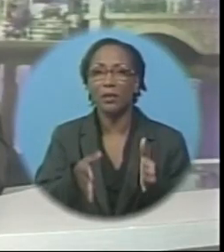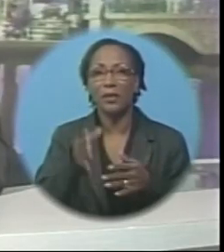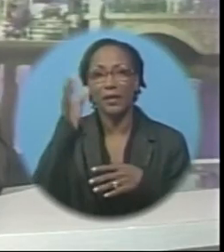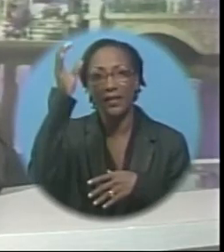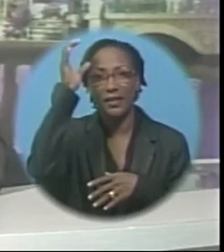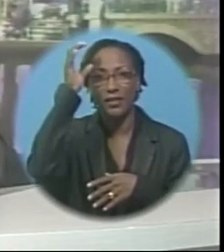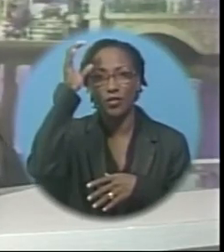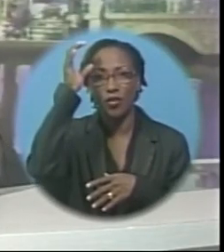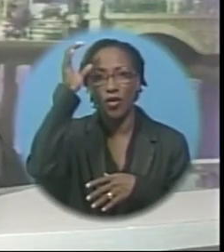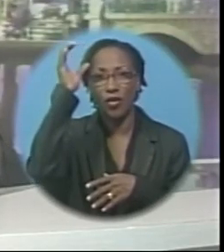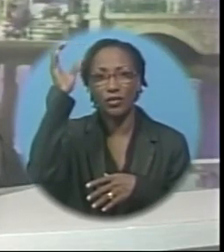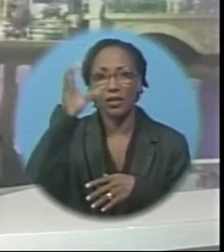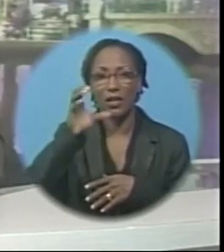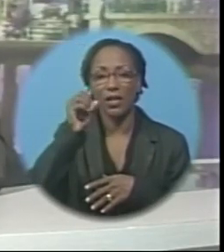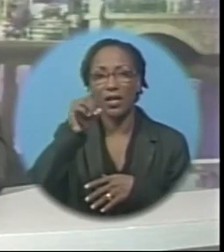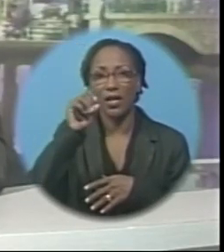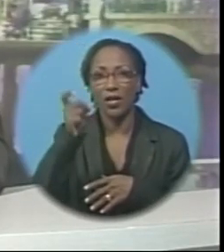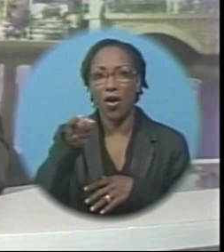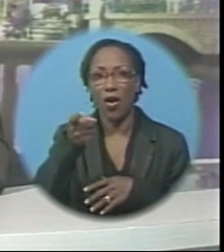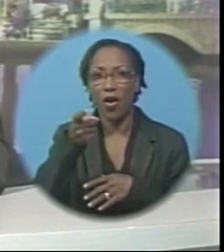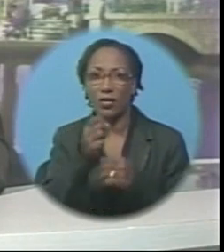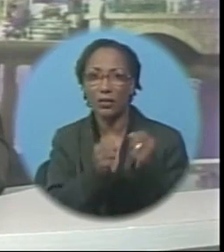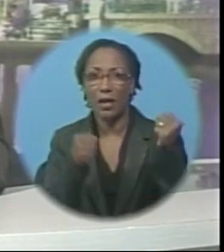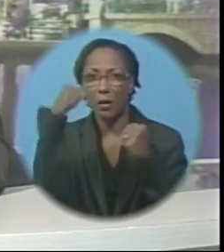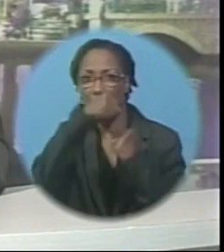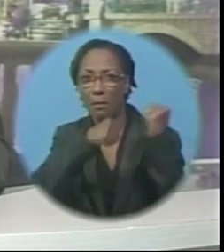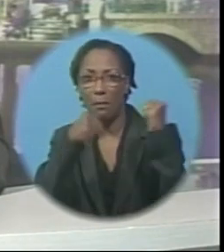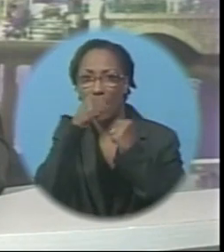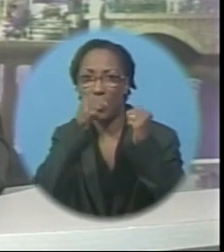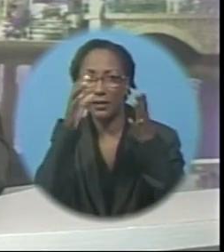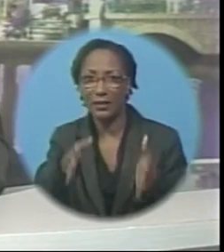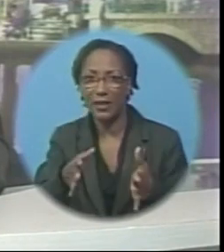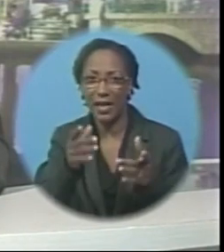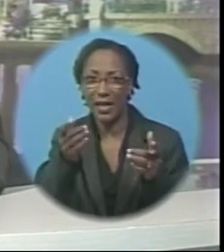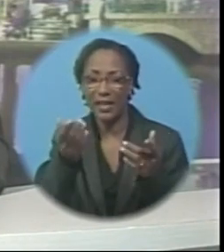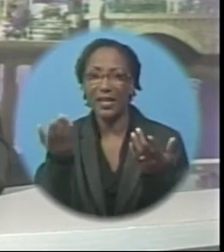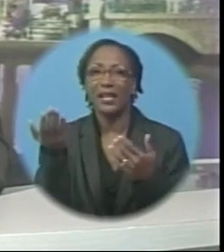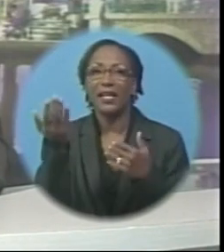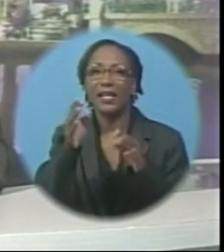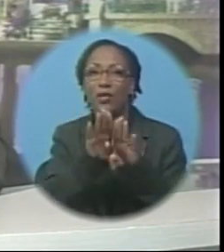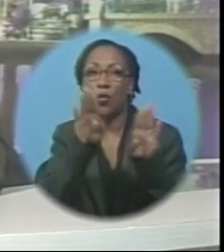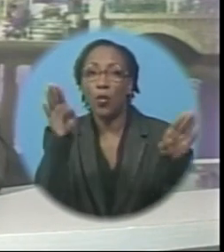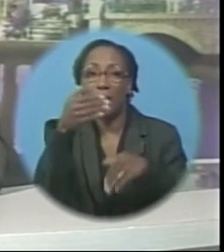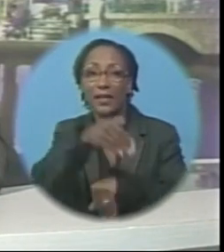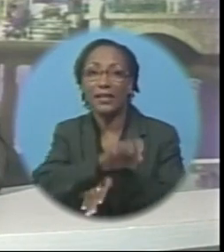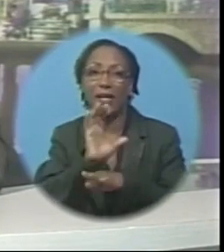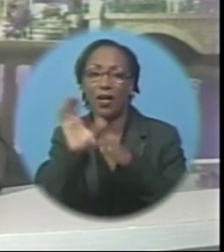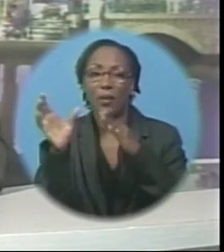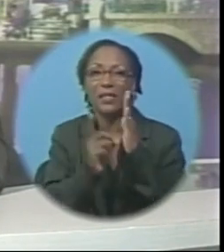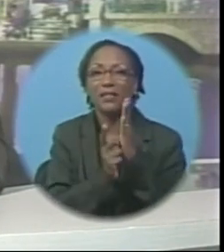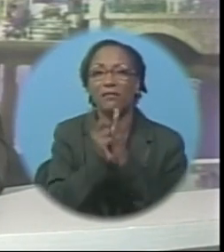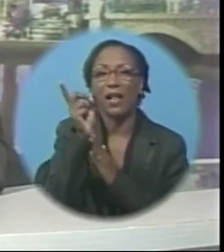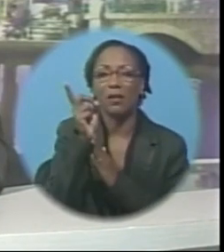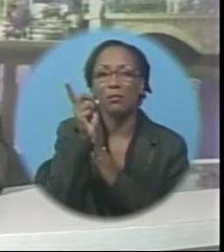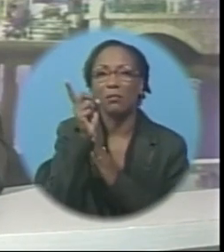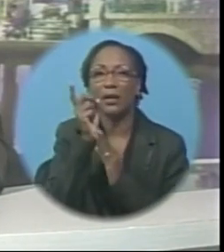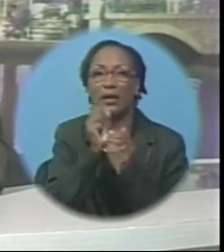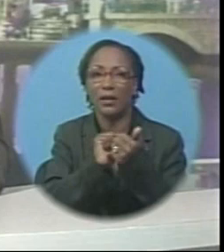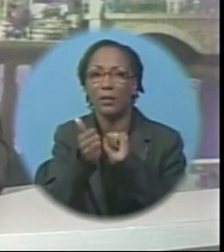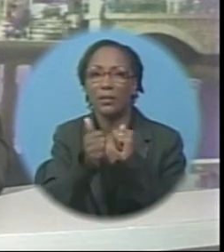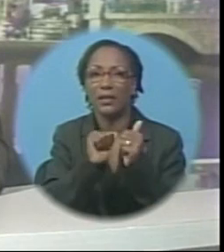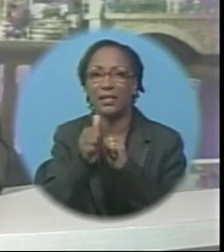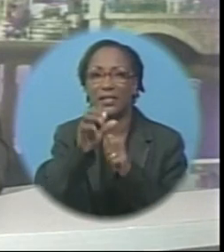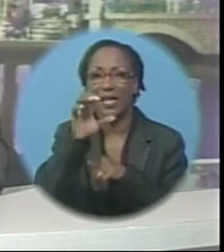In boxing now, Barbadian Charles Cox picked up a win on the opening night of the Caribbean Development Boxing Tournament. This was